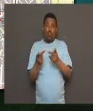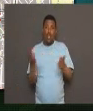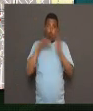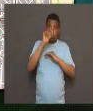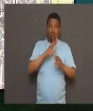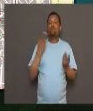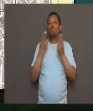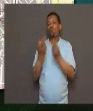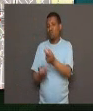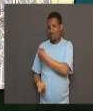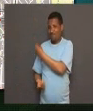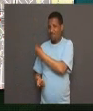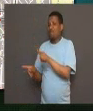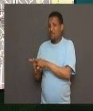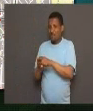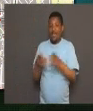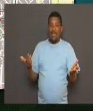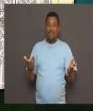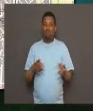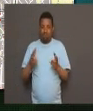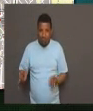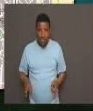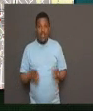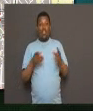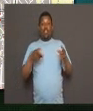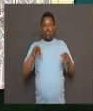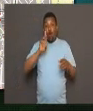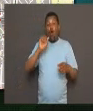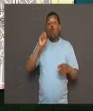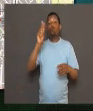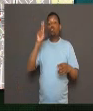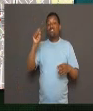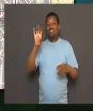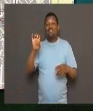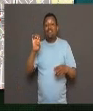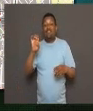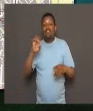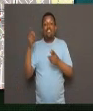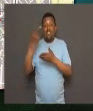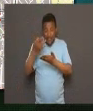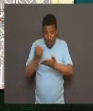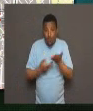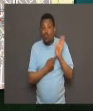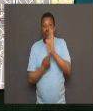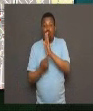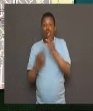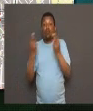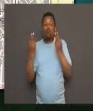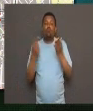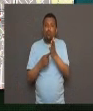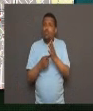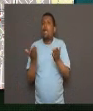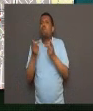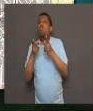area. A route sketch map is used to show people how to get